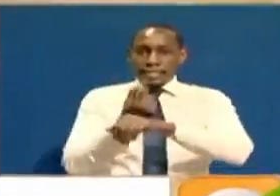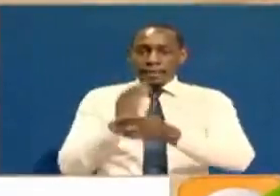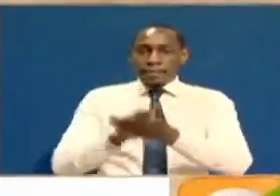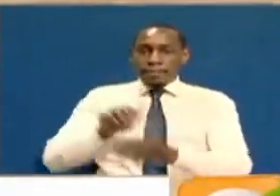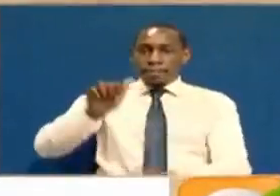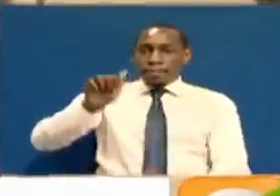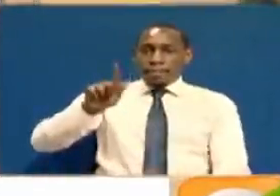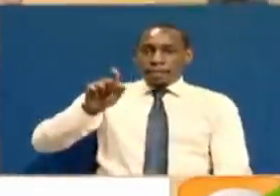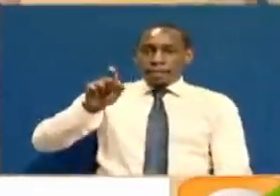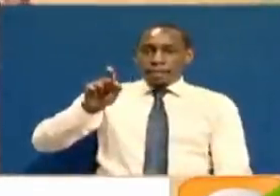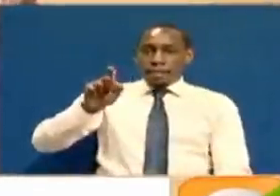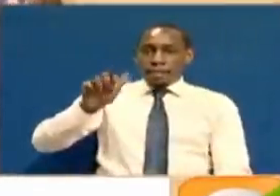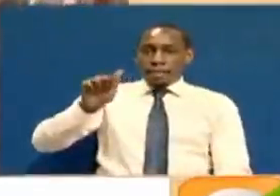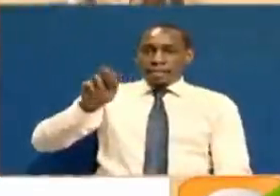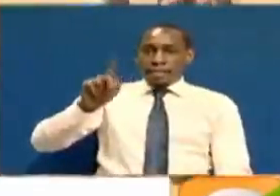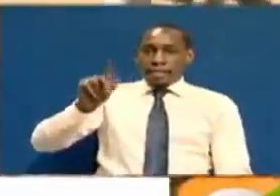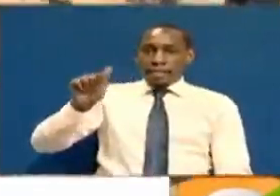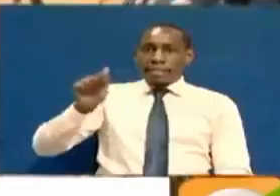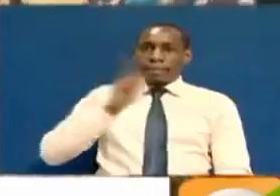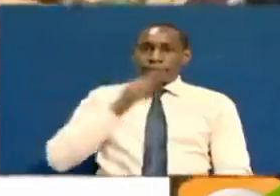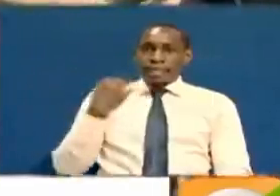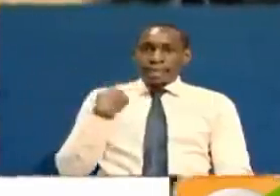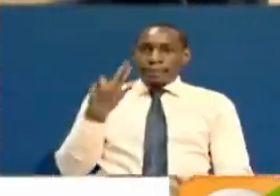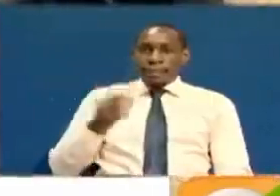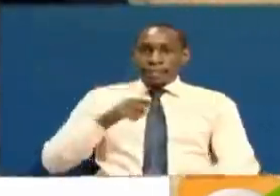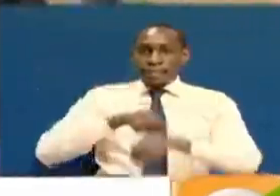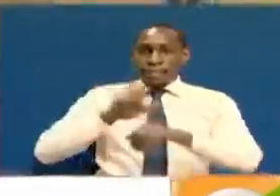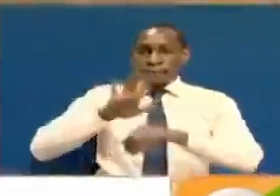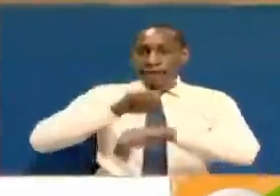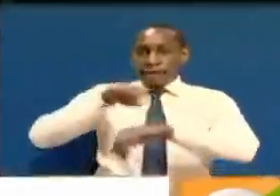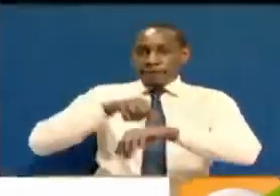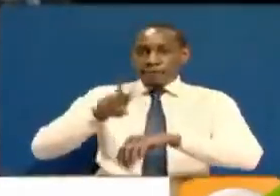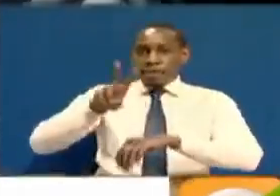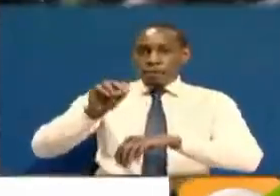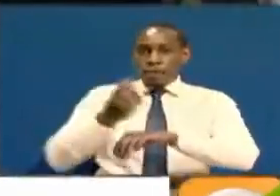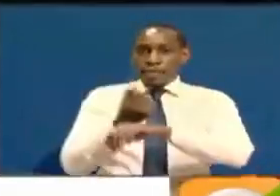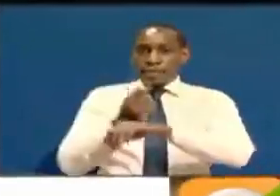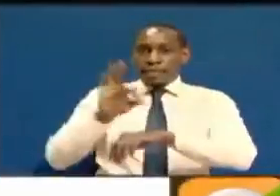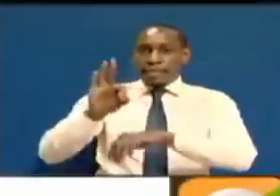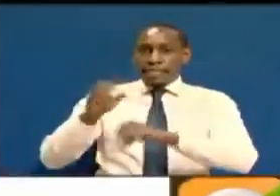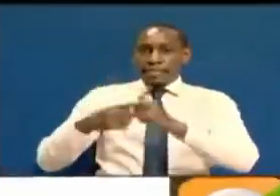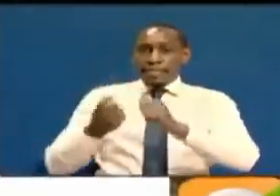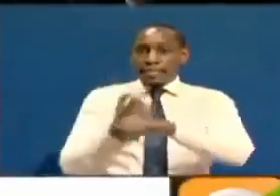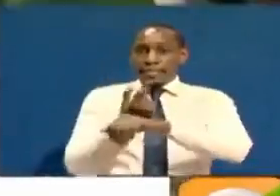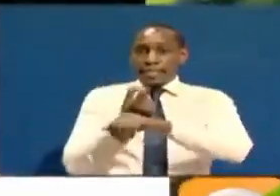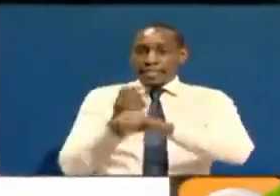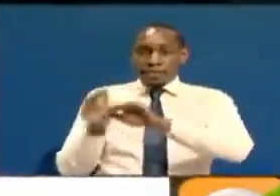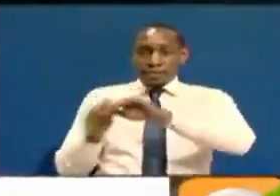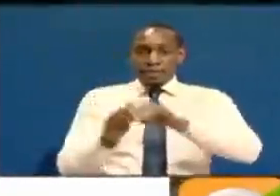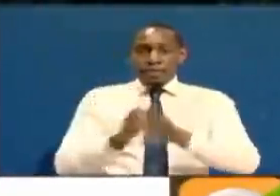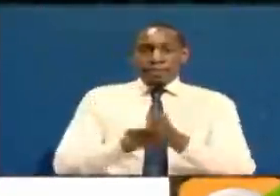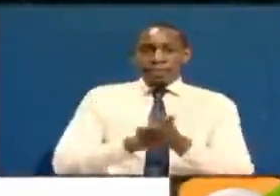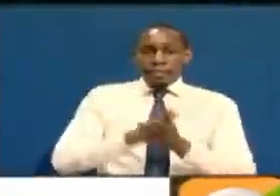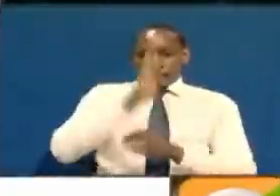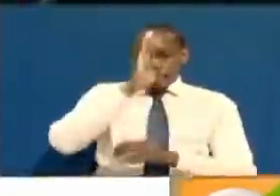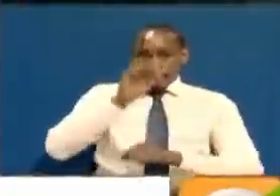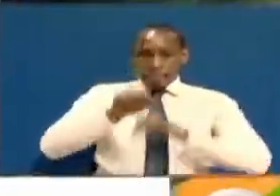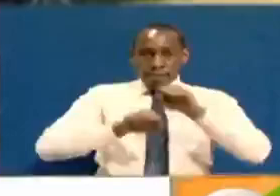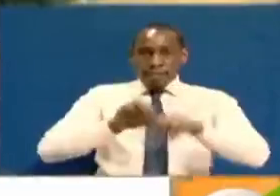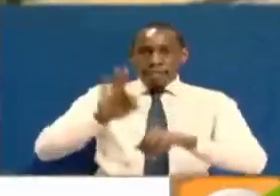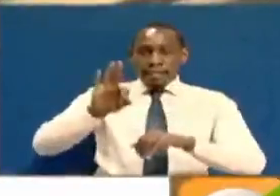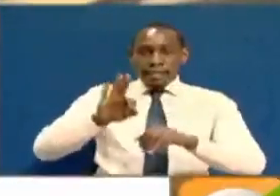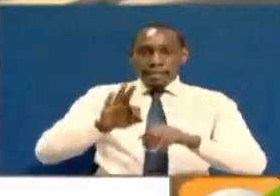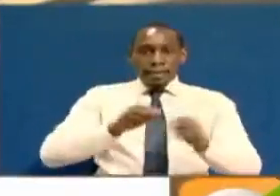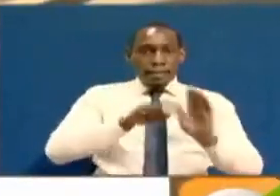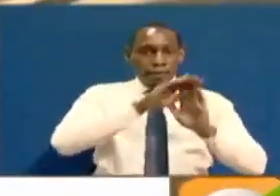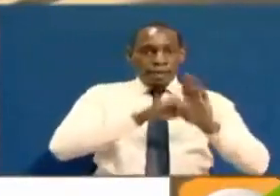while Alexandria Langeveltd completed the podium, clocking 5 hours, 20 minutes and 36 seconds. The Sunday race was one of 3 curtain